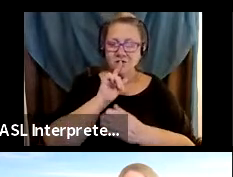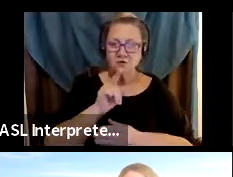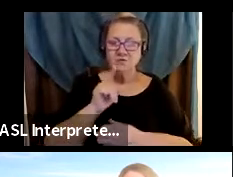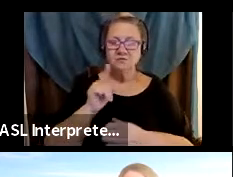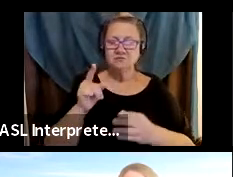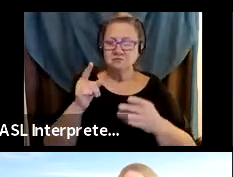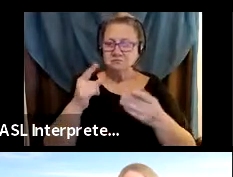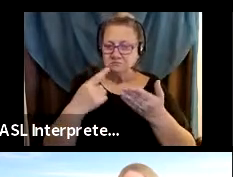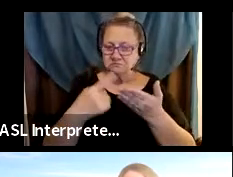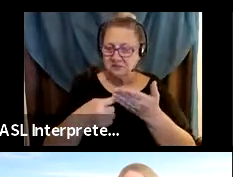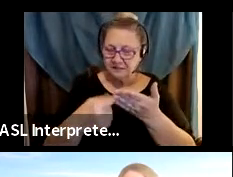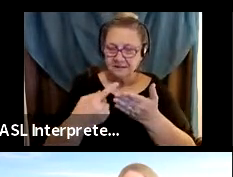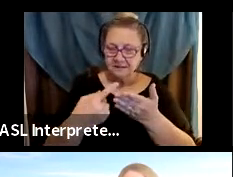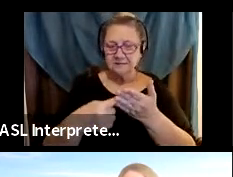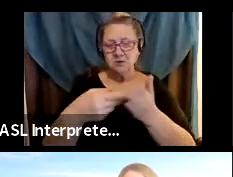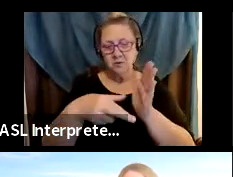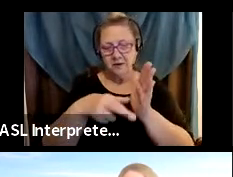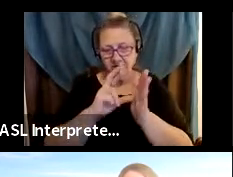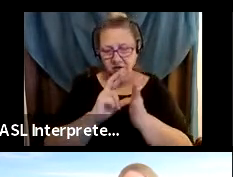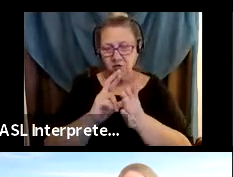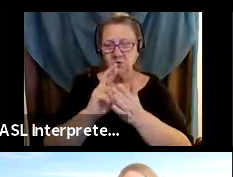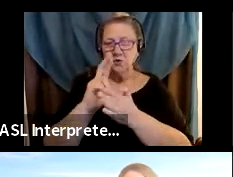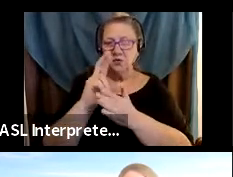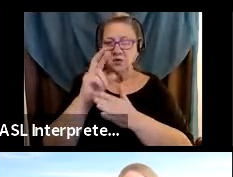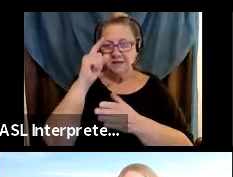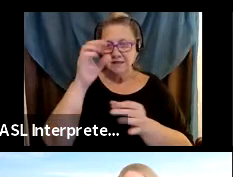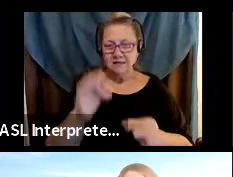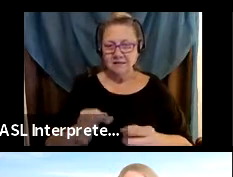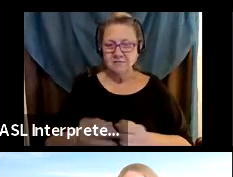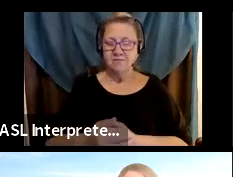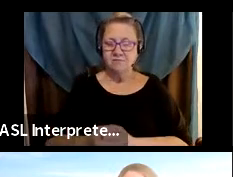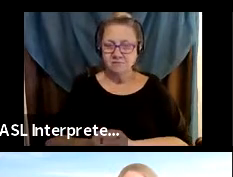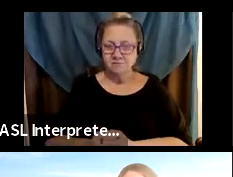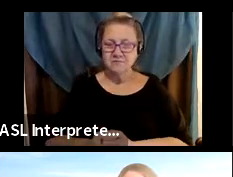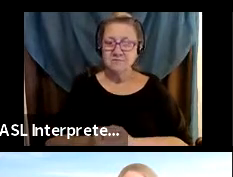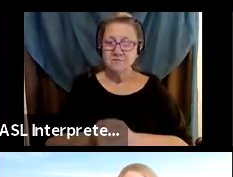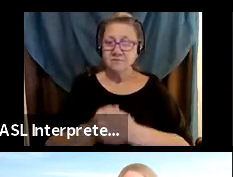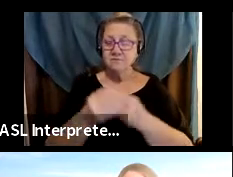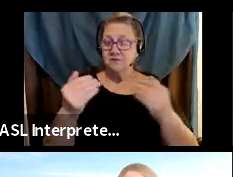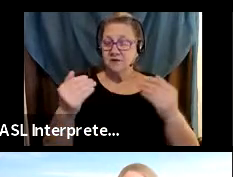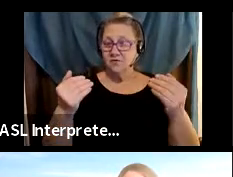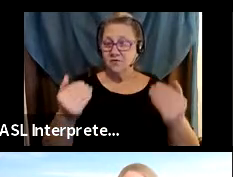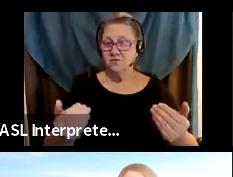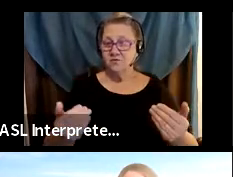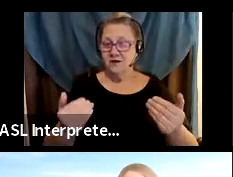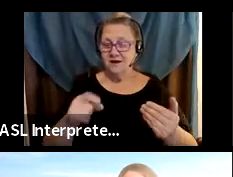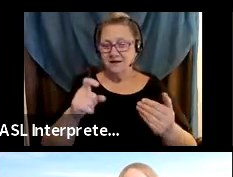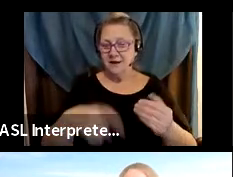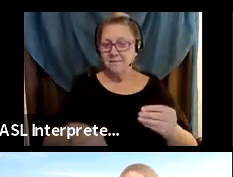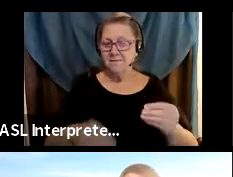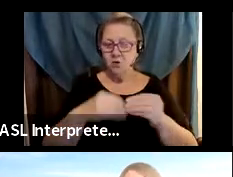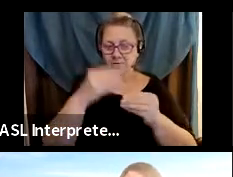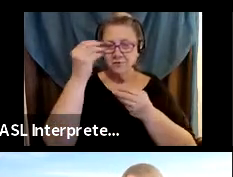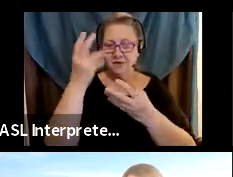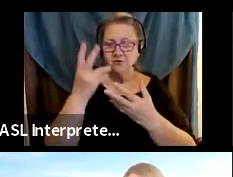We often do it under huge degrees of uncertainty, but I think for today, we just needed more information.